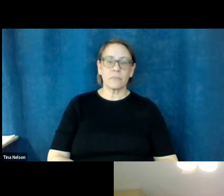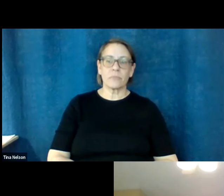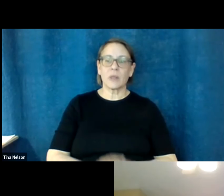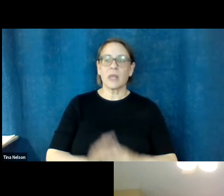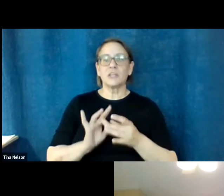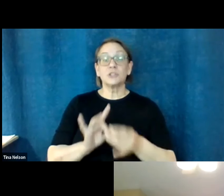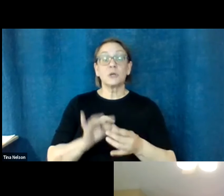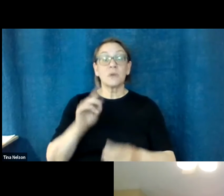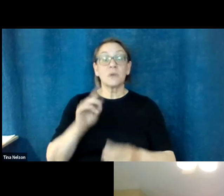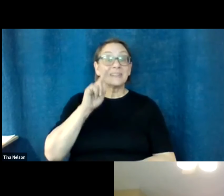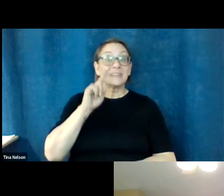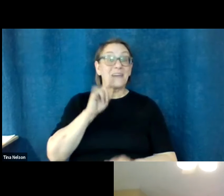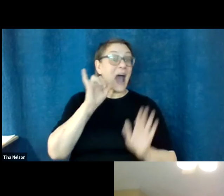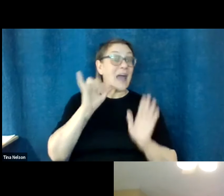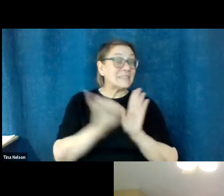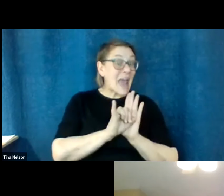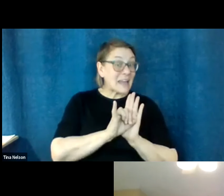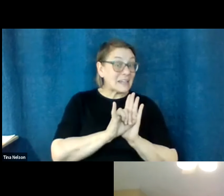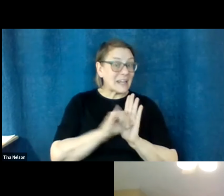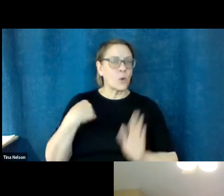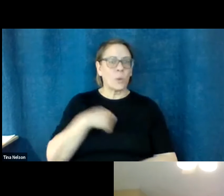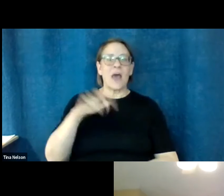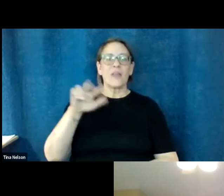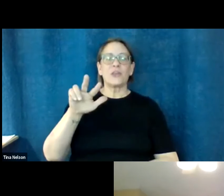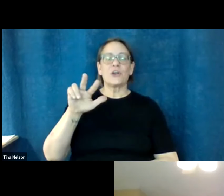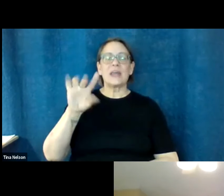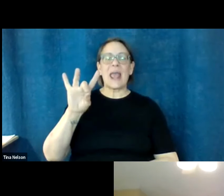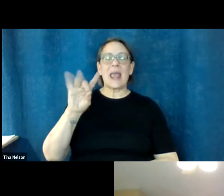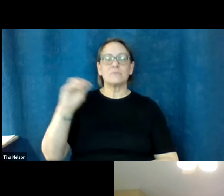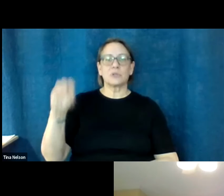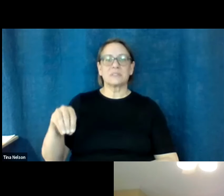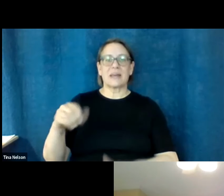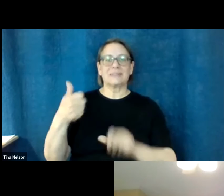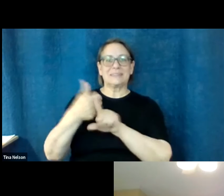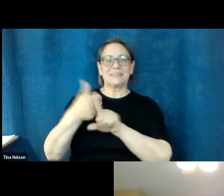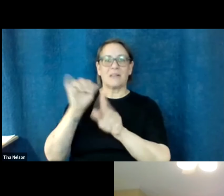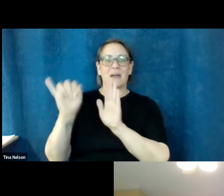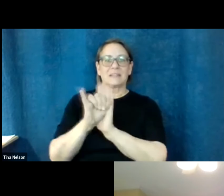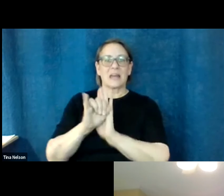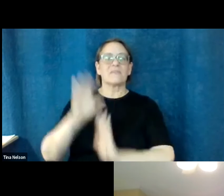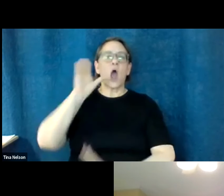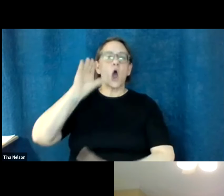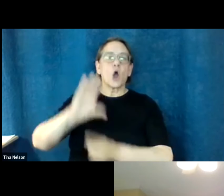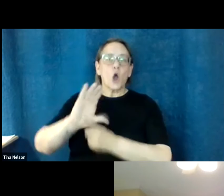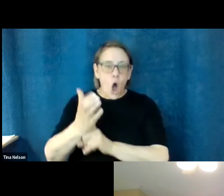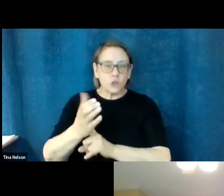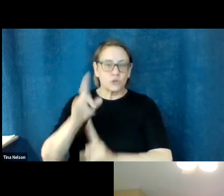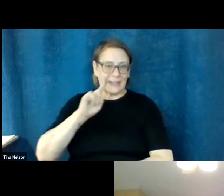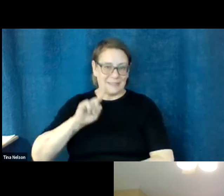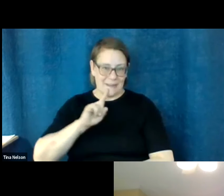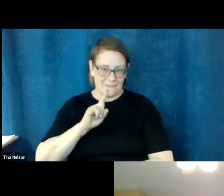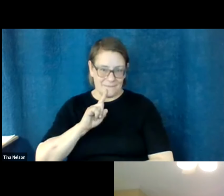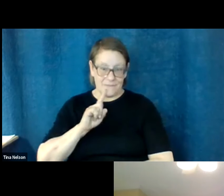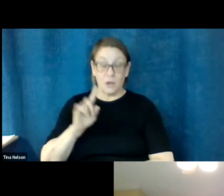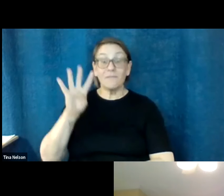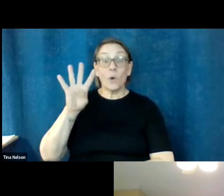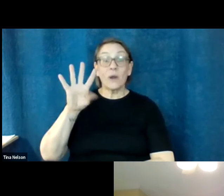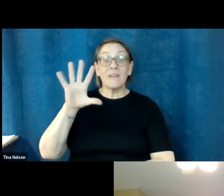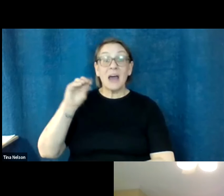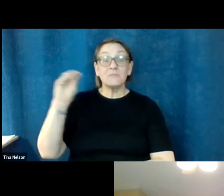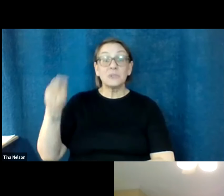deaf identity, we had 38% self-identifying as culturally deaf. We had 45%